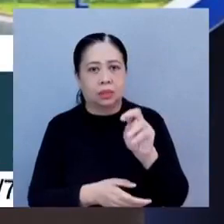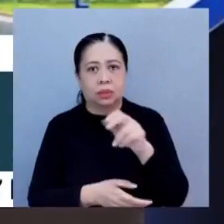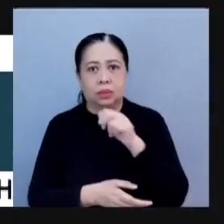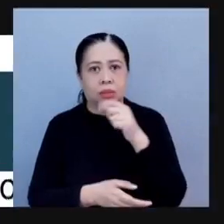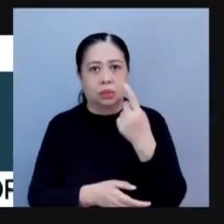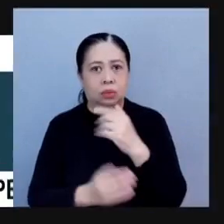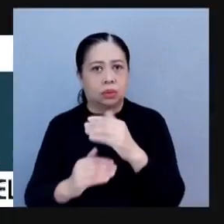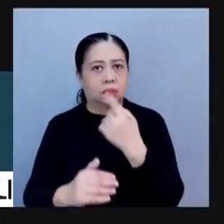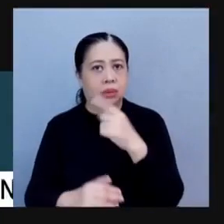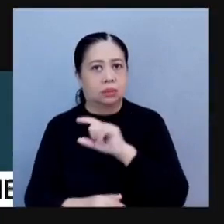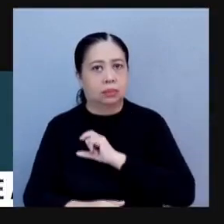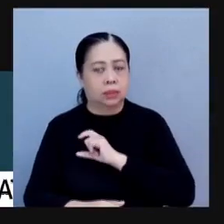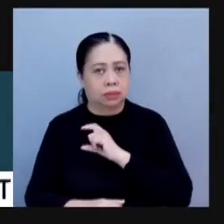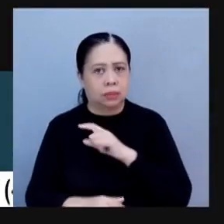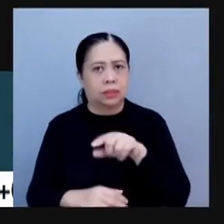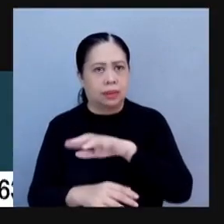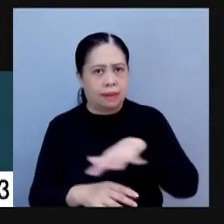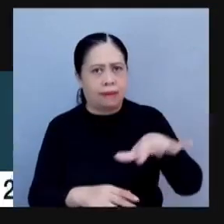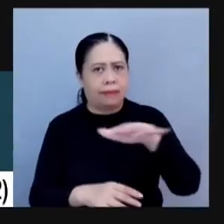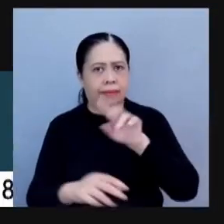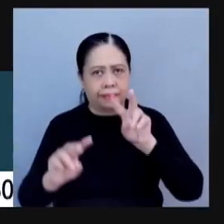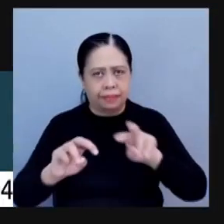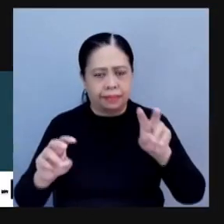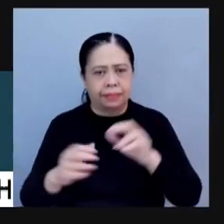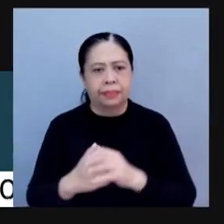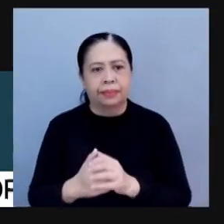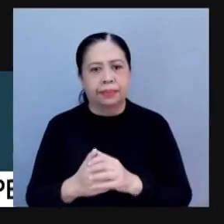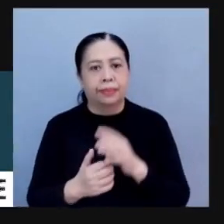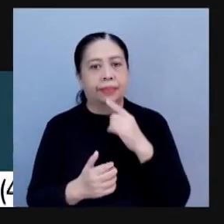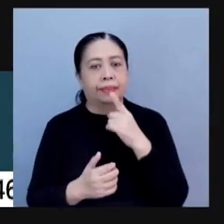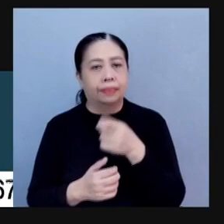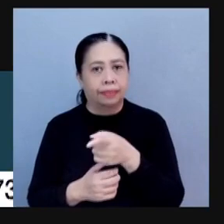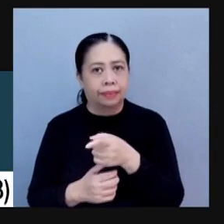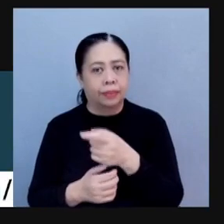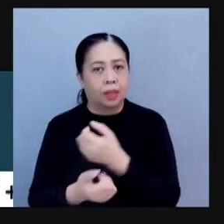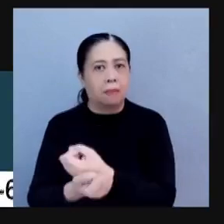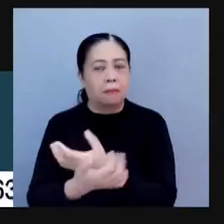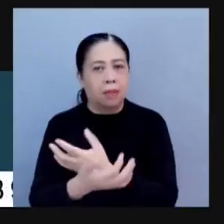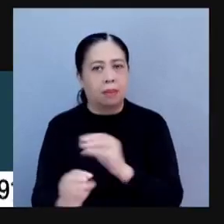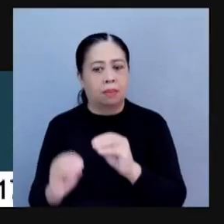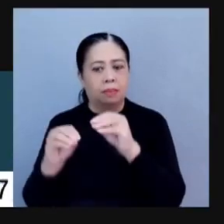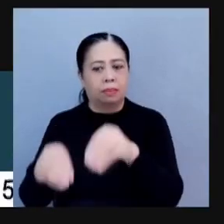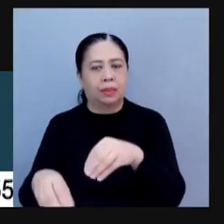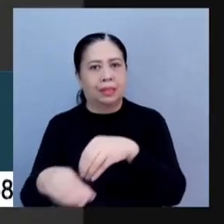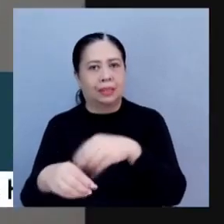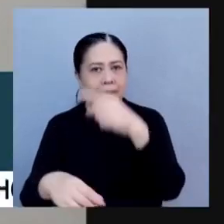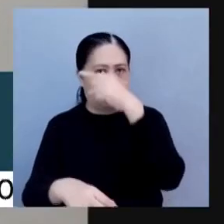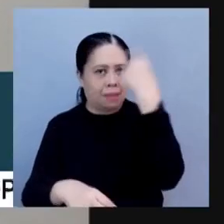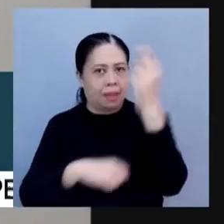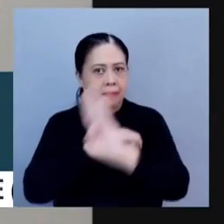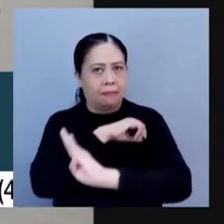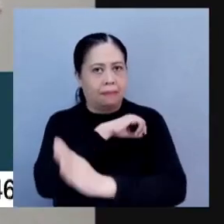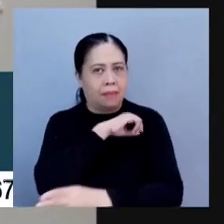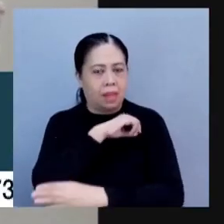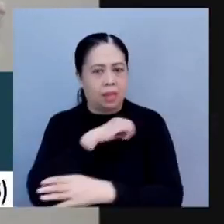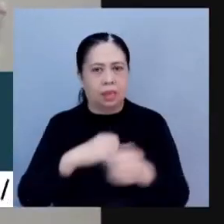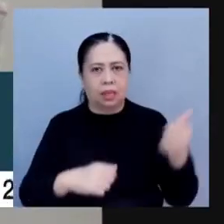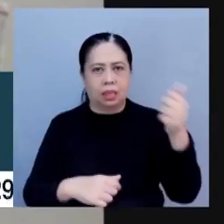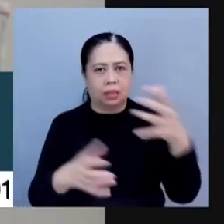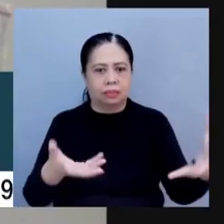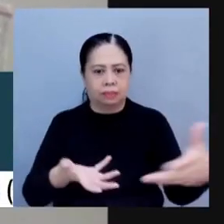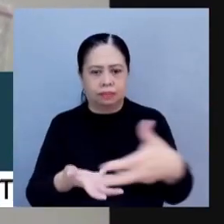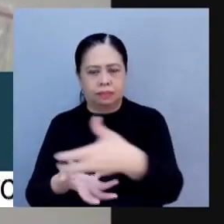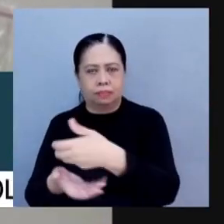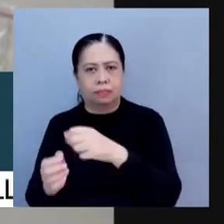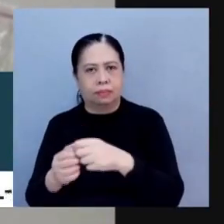PNP. A source told ABS-CBN News the bomb was placed inside a black bag. Authorities recovered the damaged bag